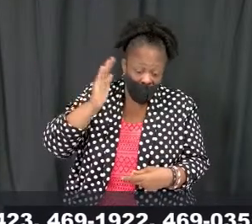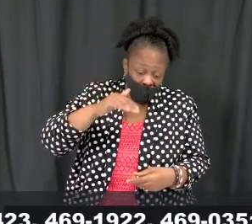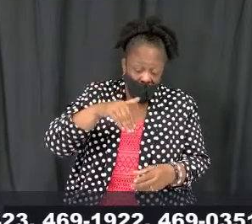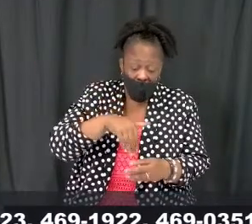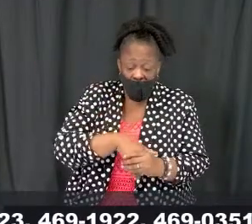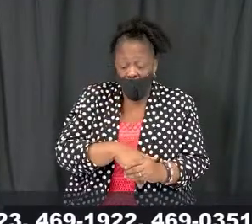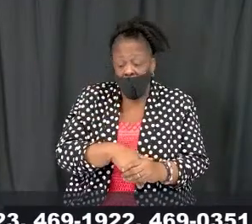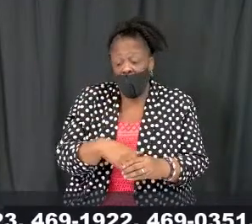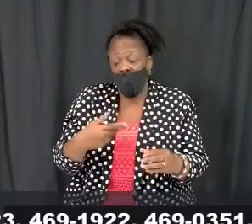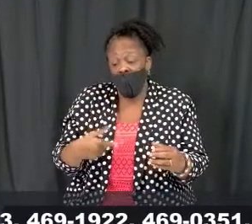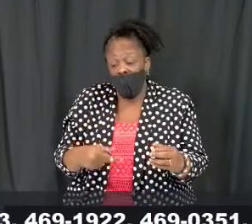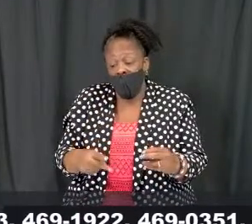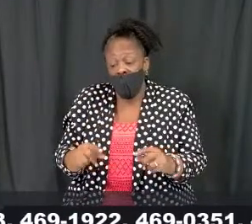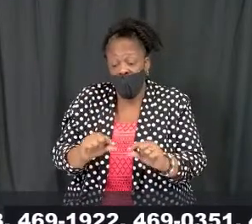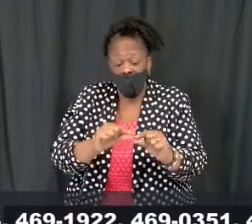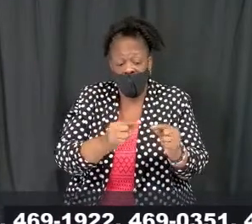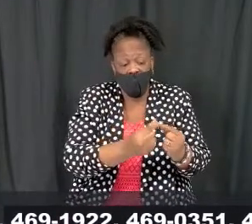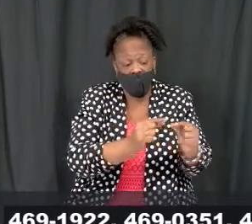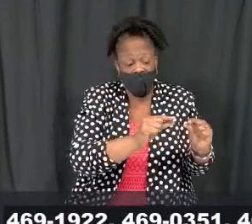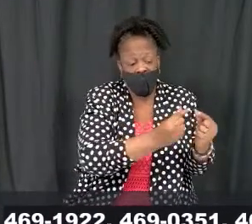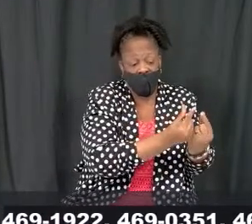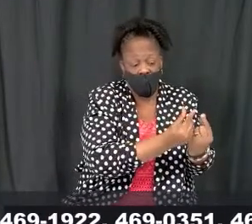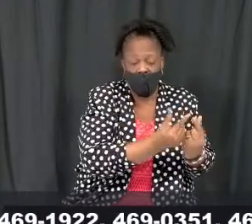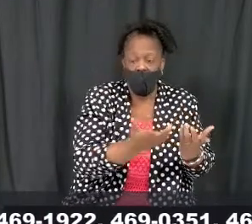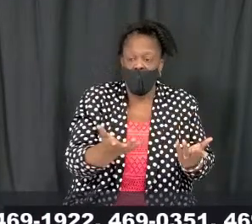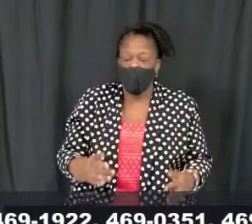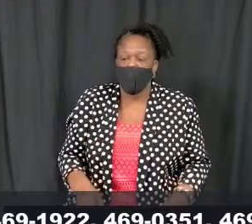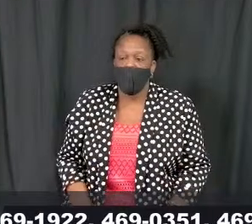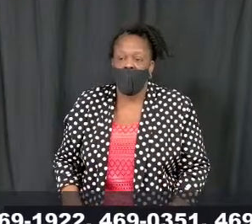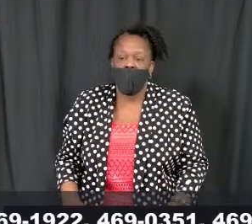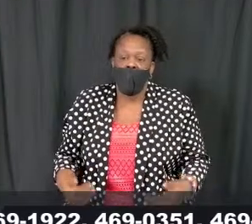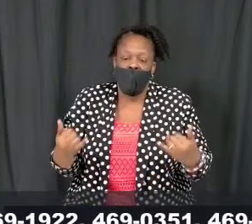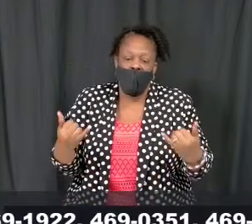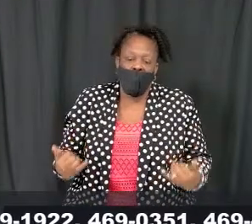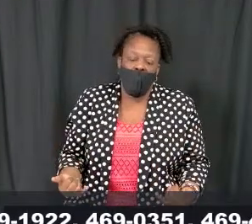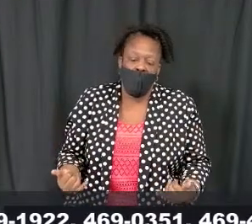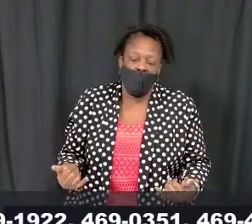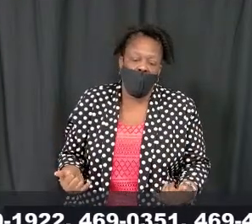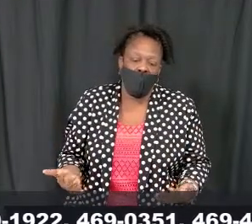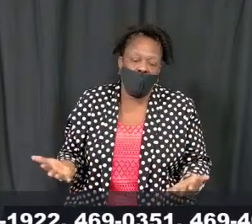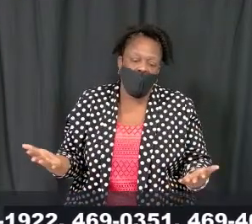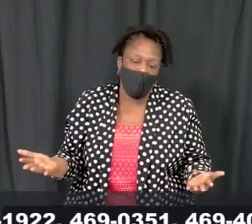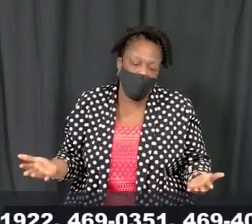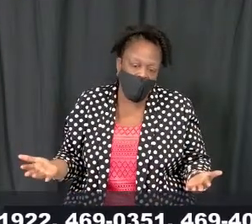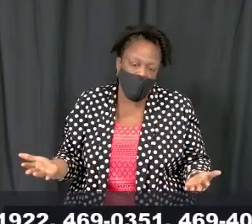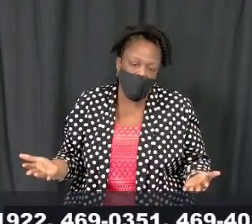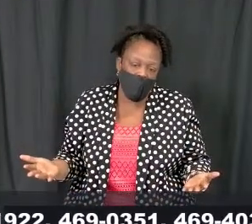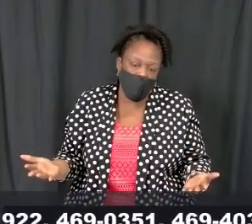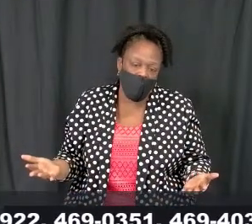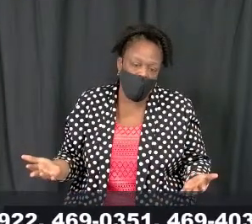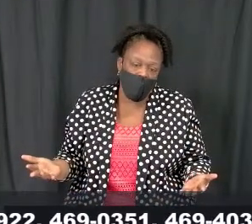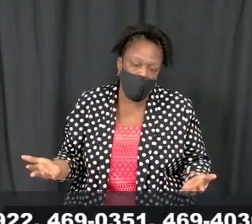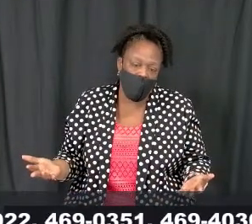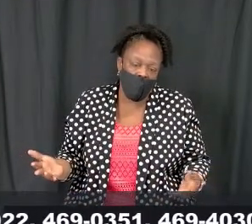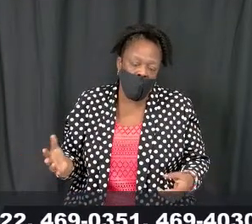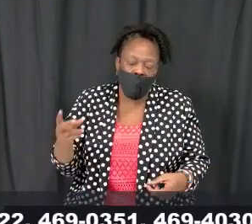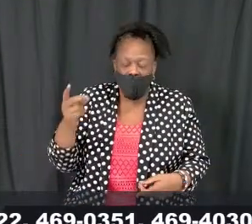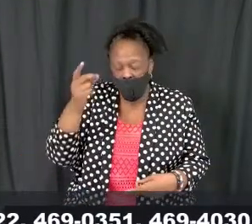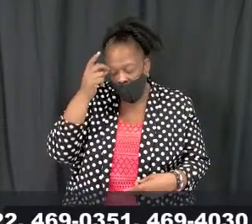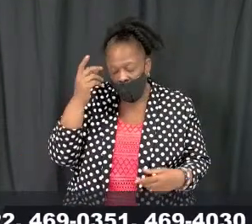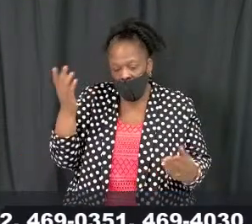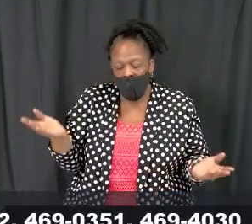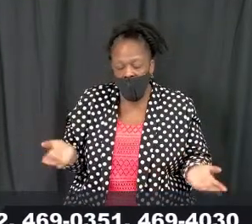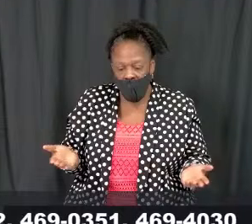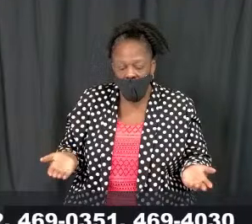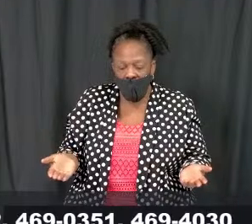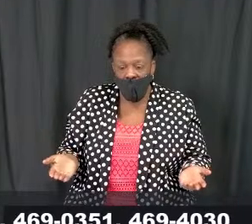community. Well, the virus is back. We have been fortunate, however, here